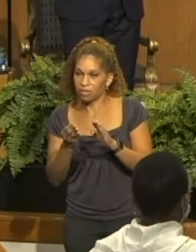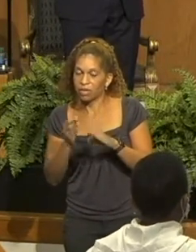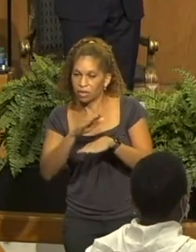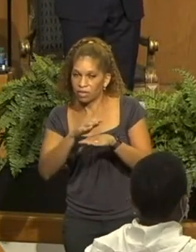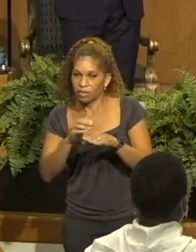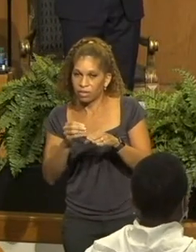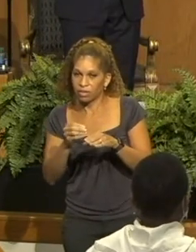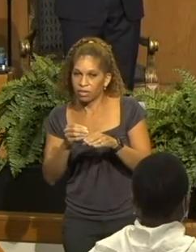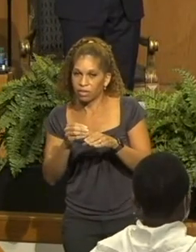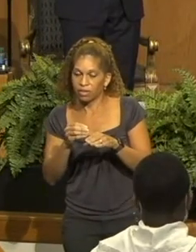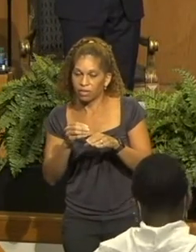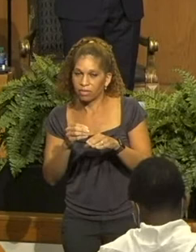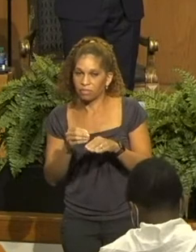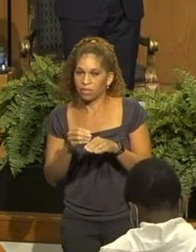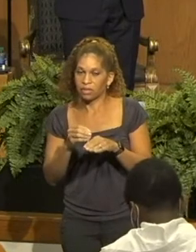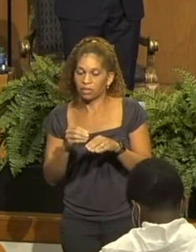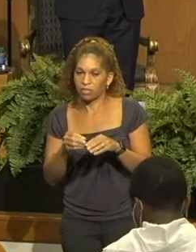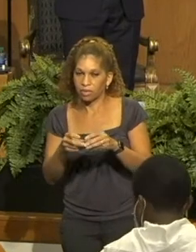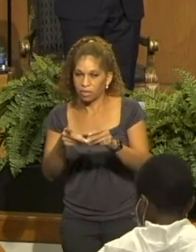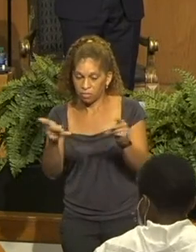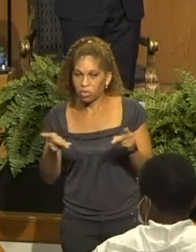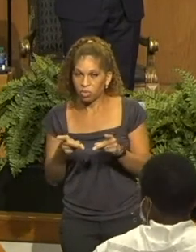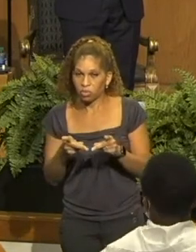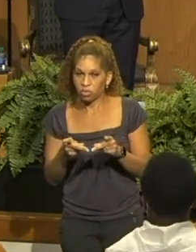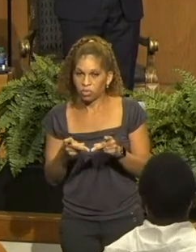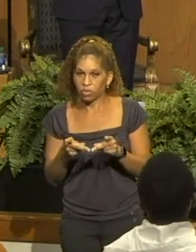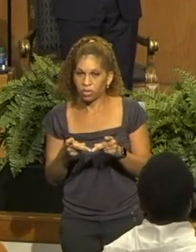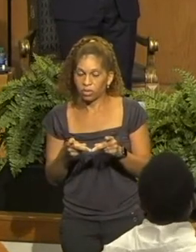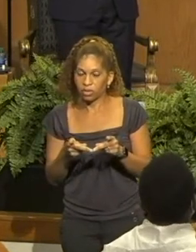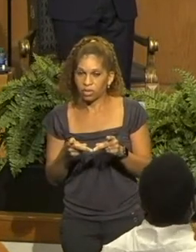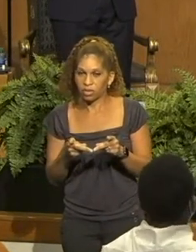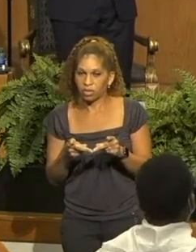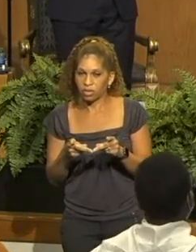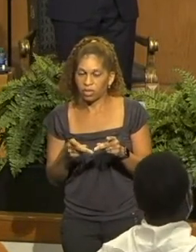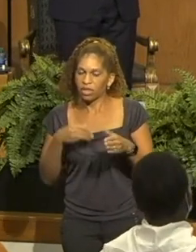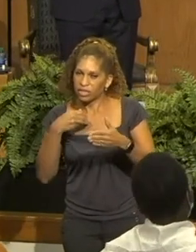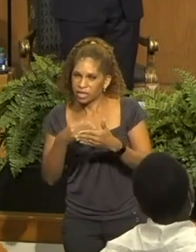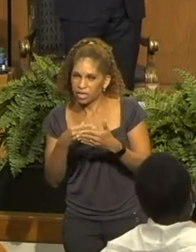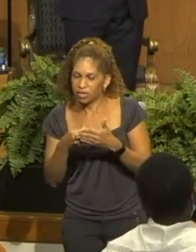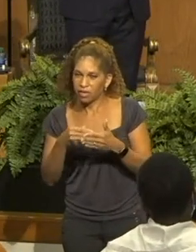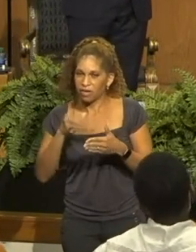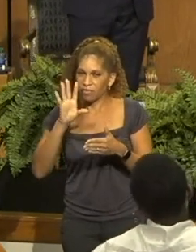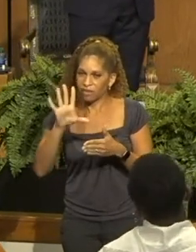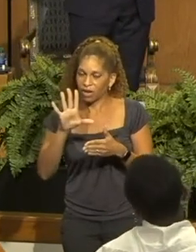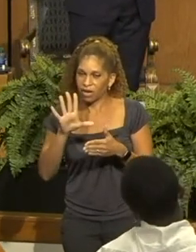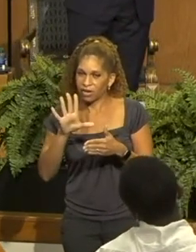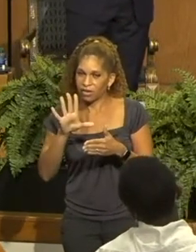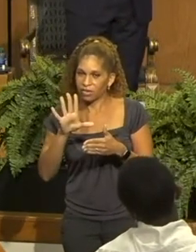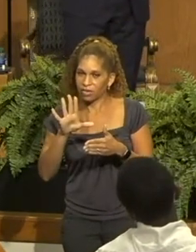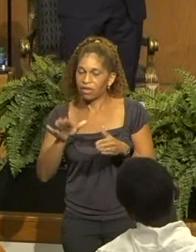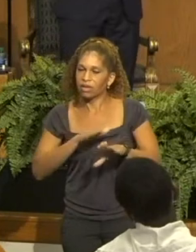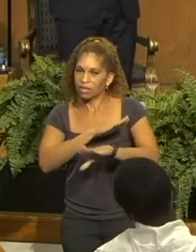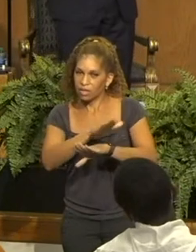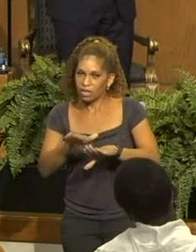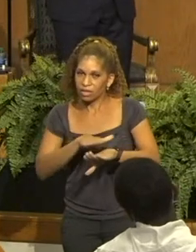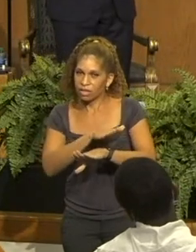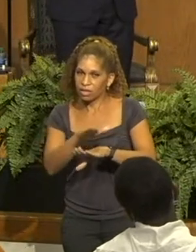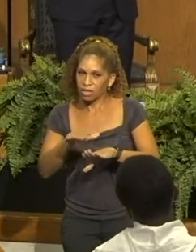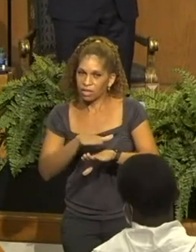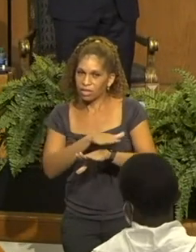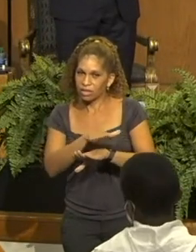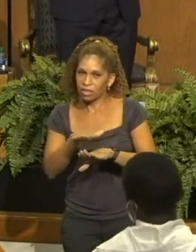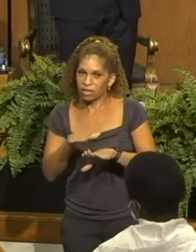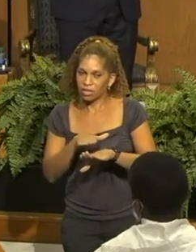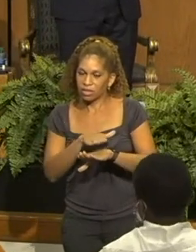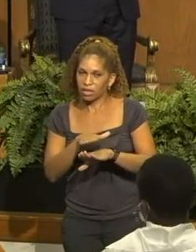called Bethesda, and which is surrounded by five covered